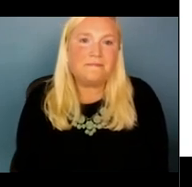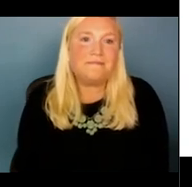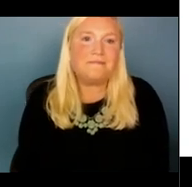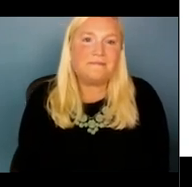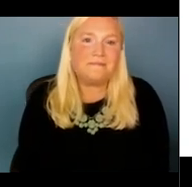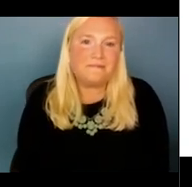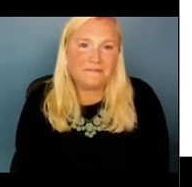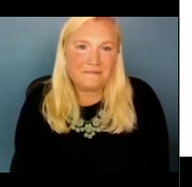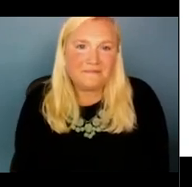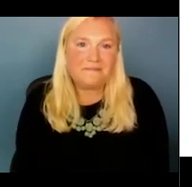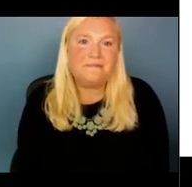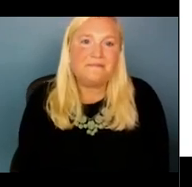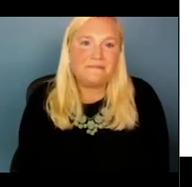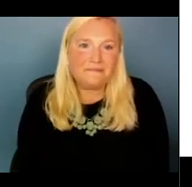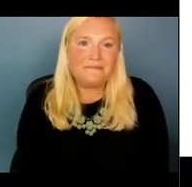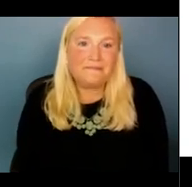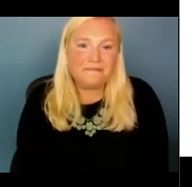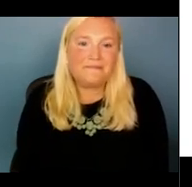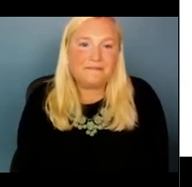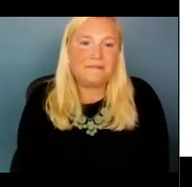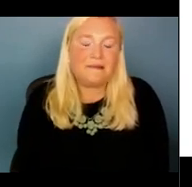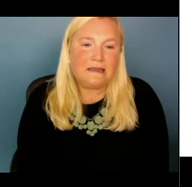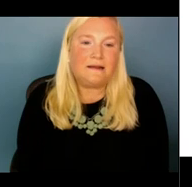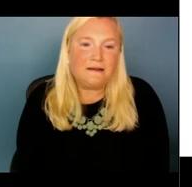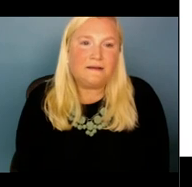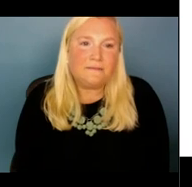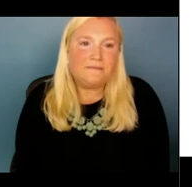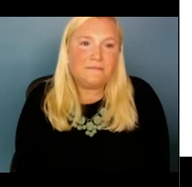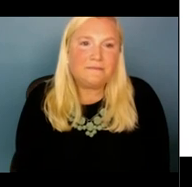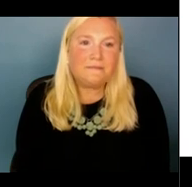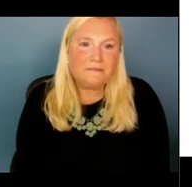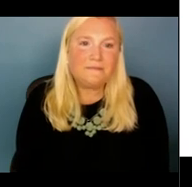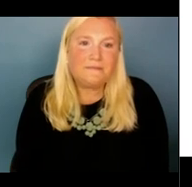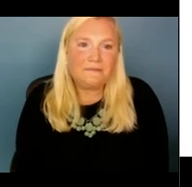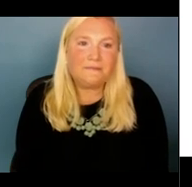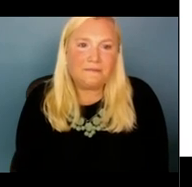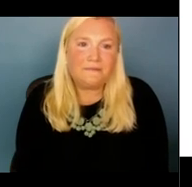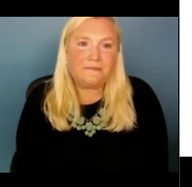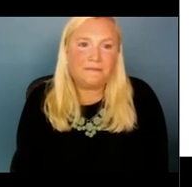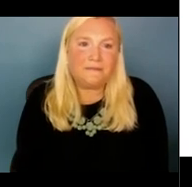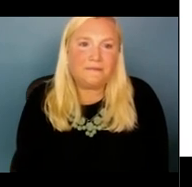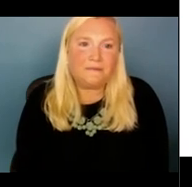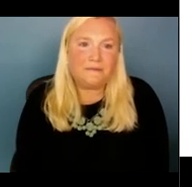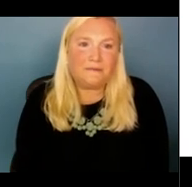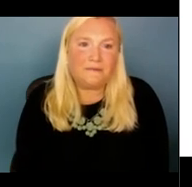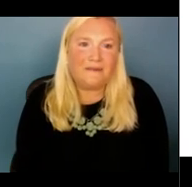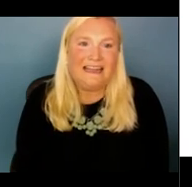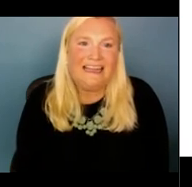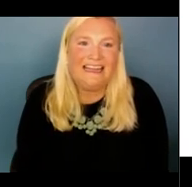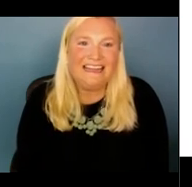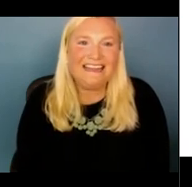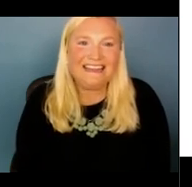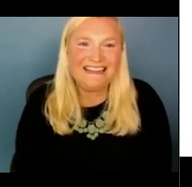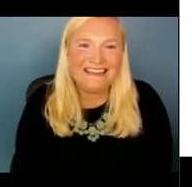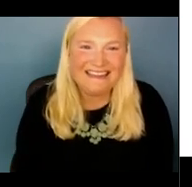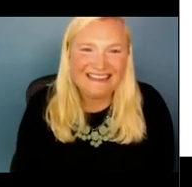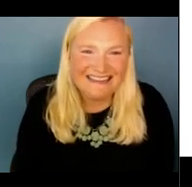speech therapy for stuttering, but the child doesn't want to participate? Scott, is this another one of your favorite